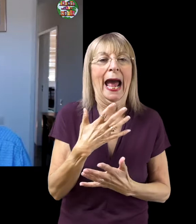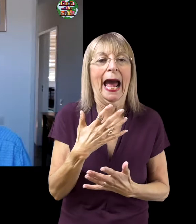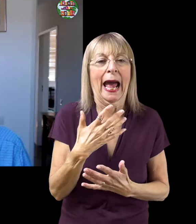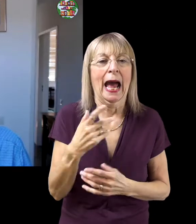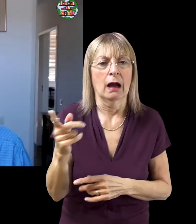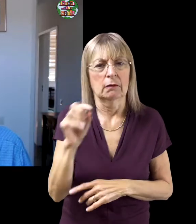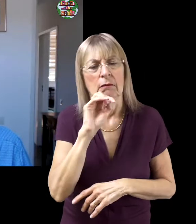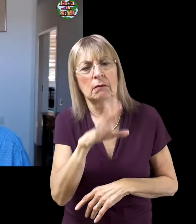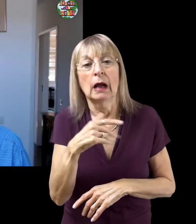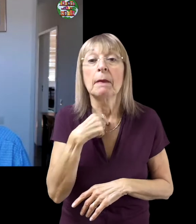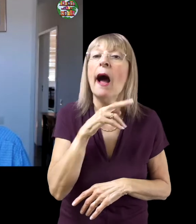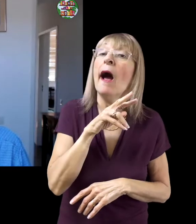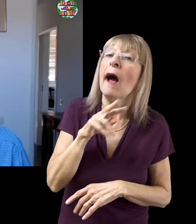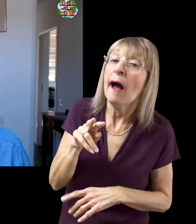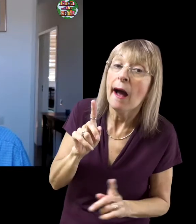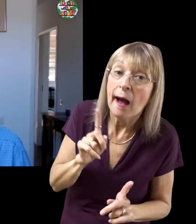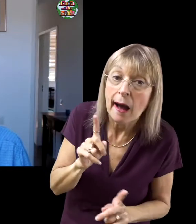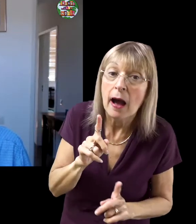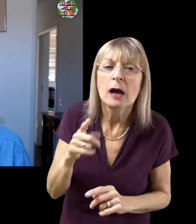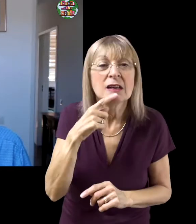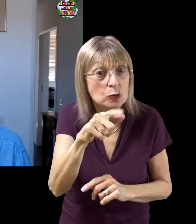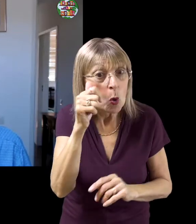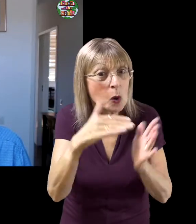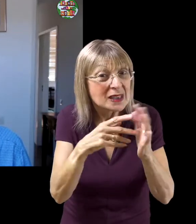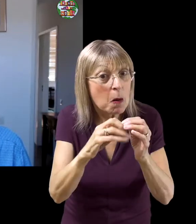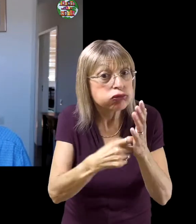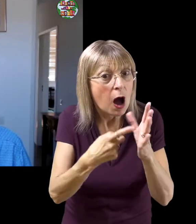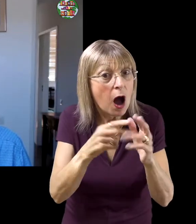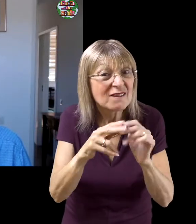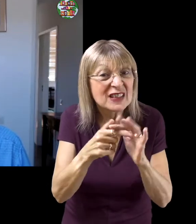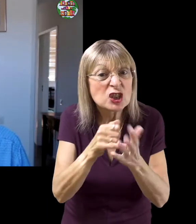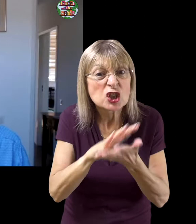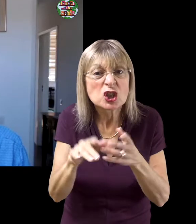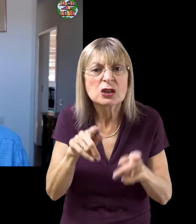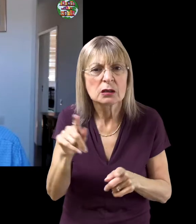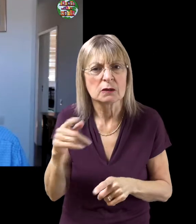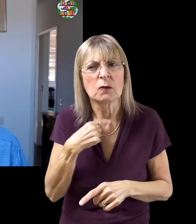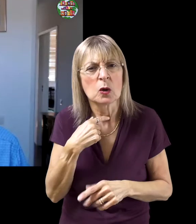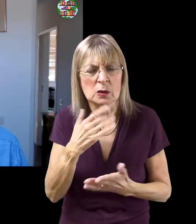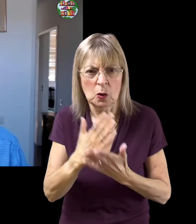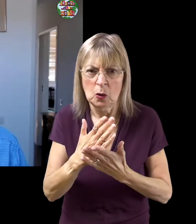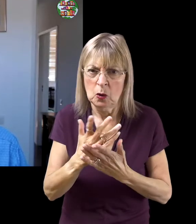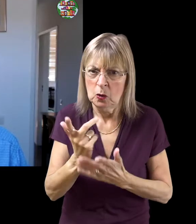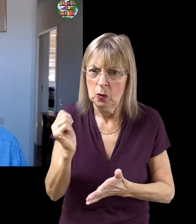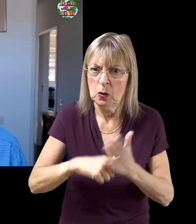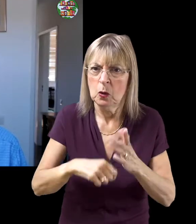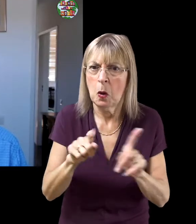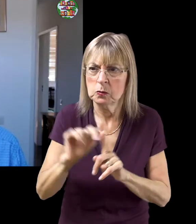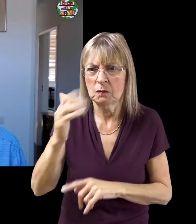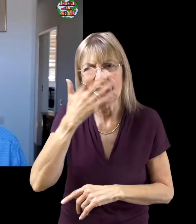seen me. "Wait," she called. I half turned towards her. "Do you know anything about